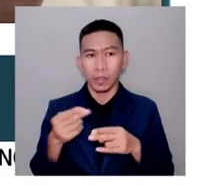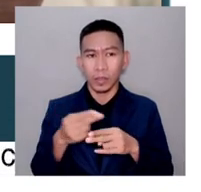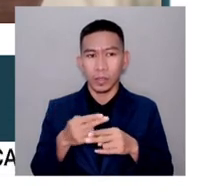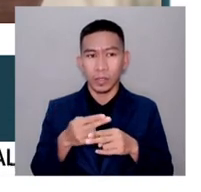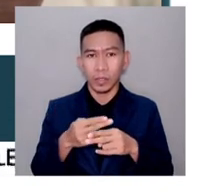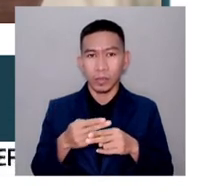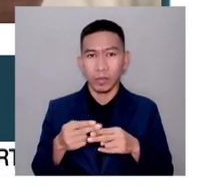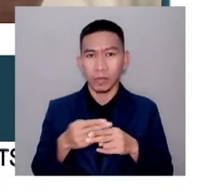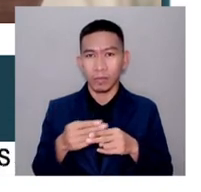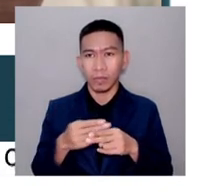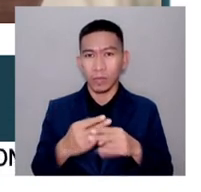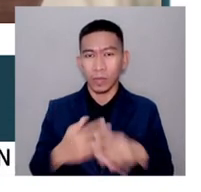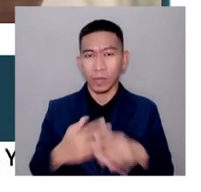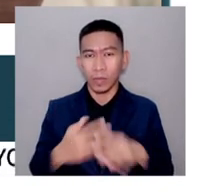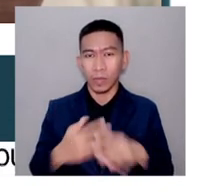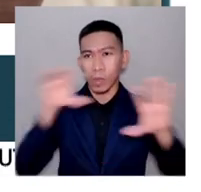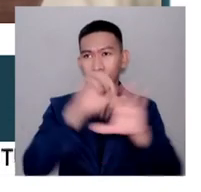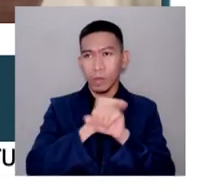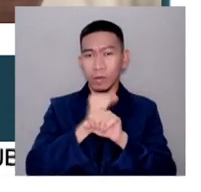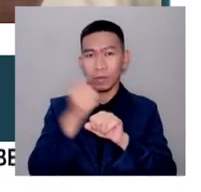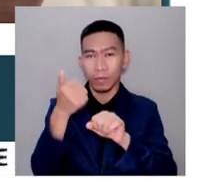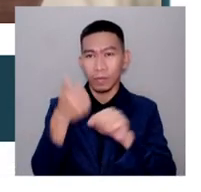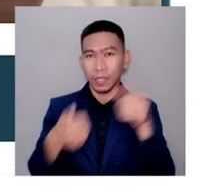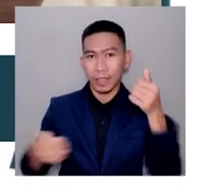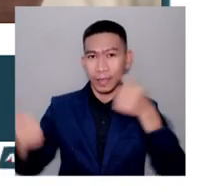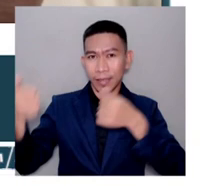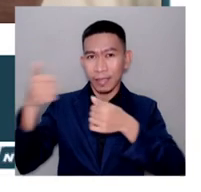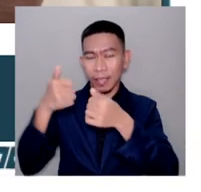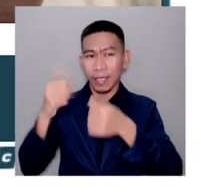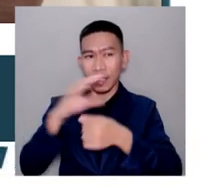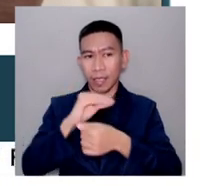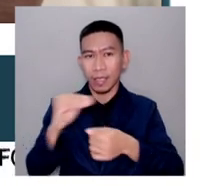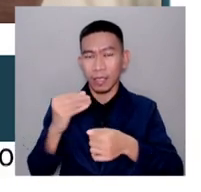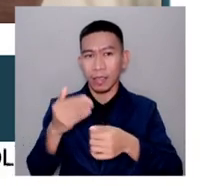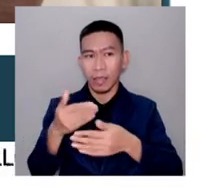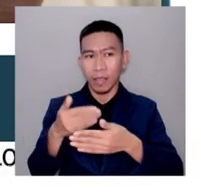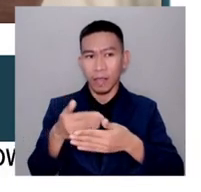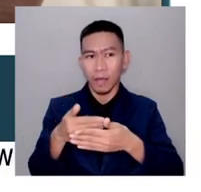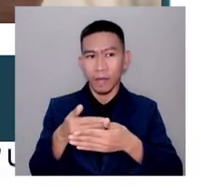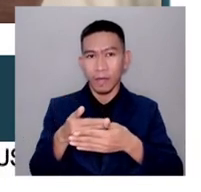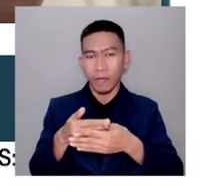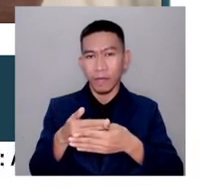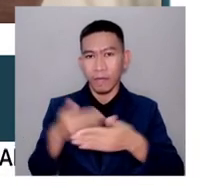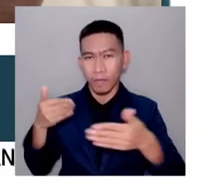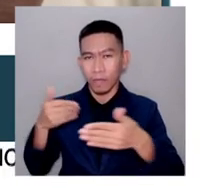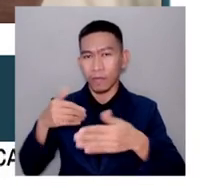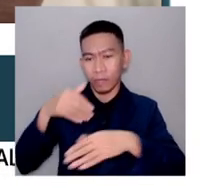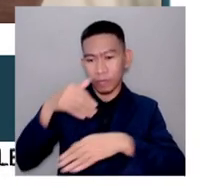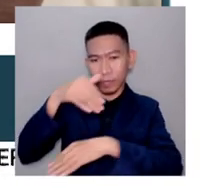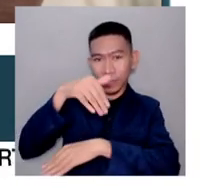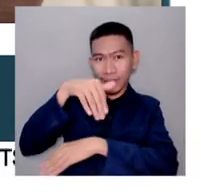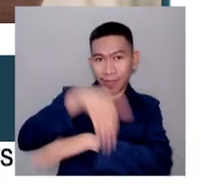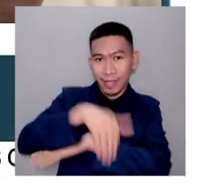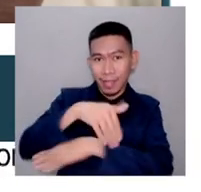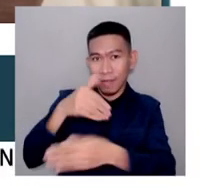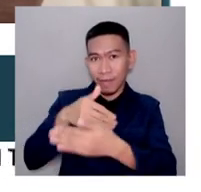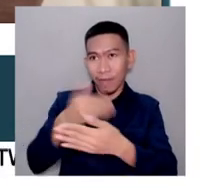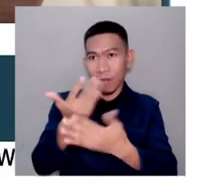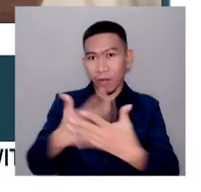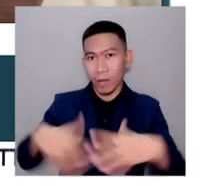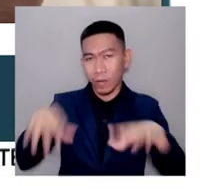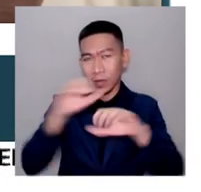administration and on the eve of the advent of the new administration, I think all of us in